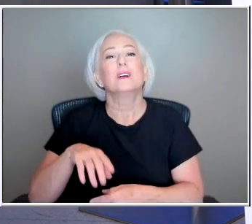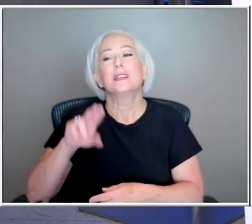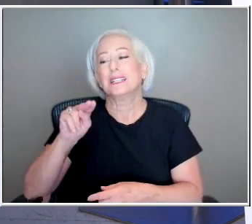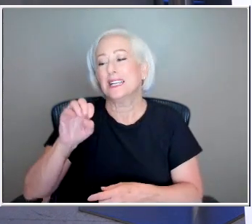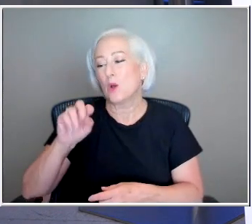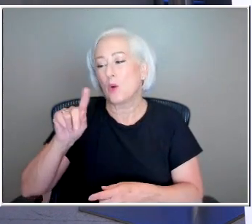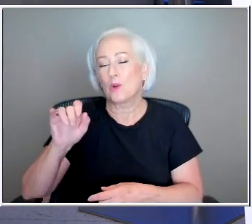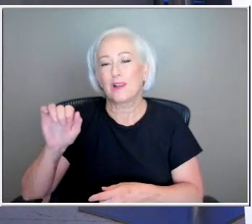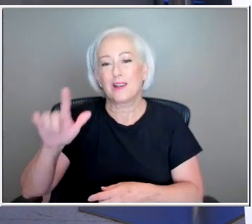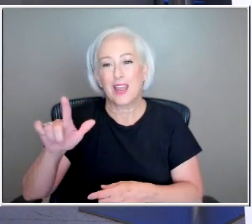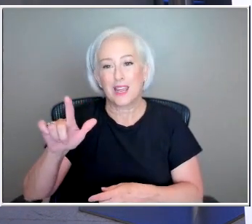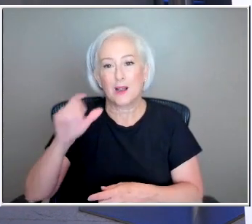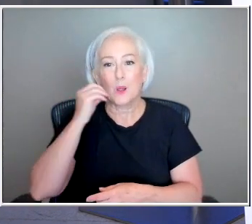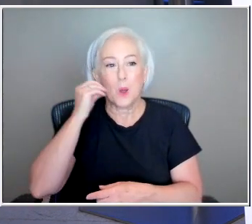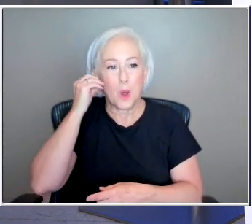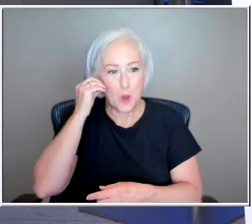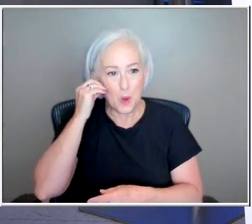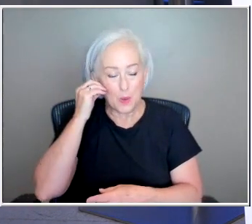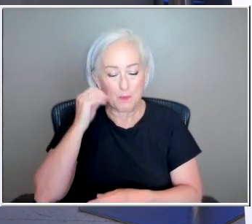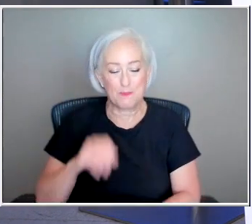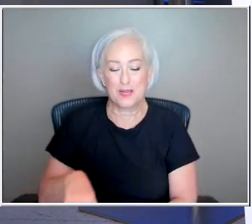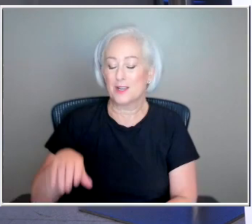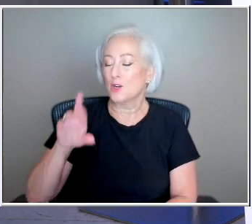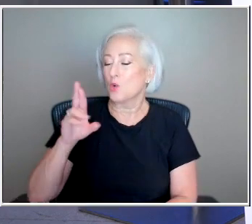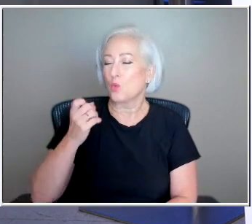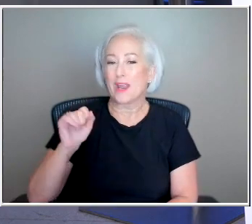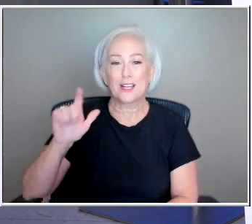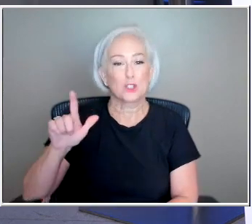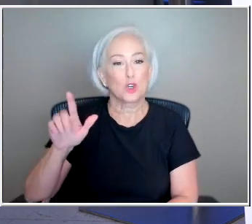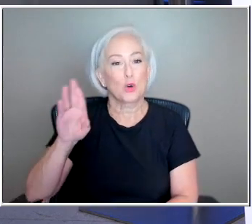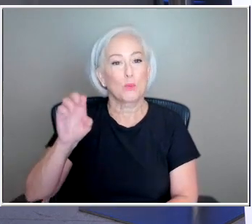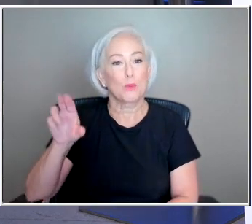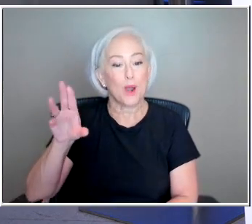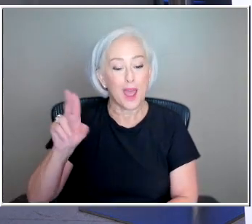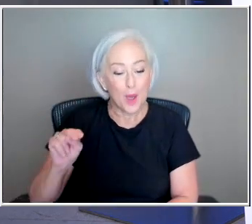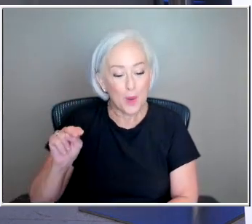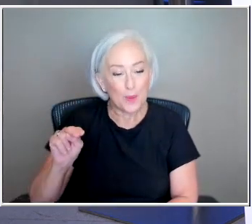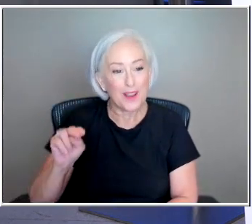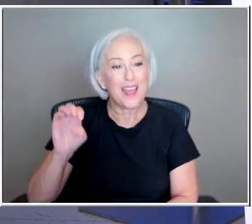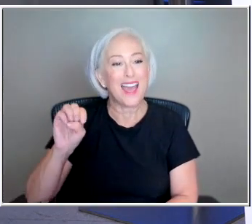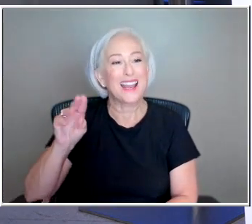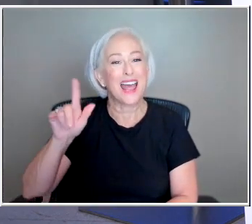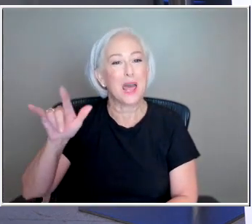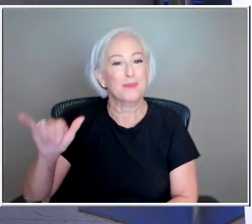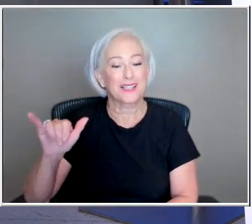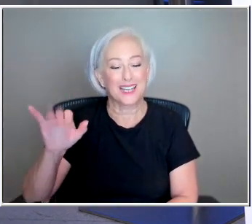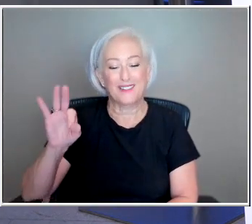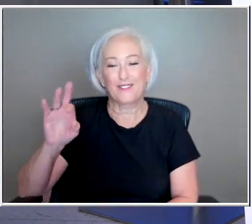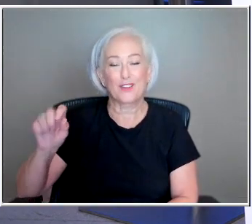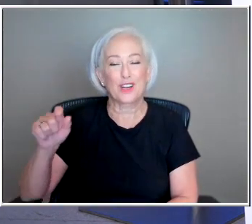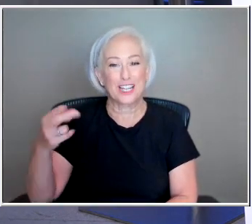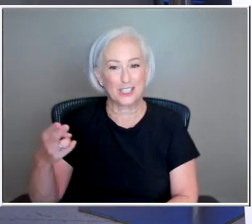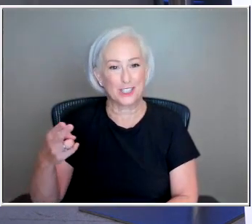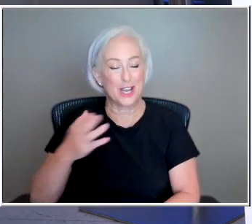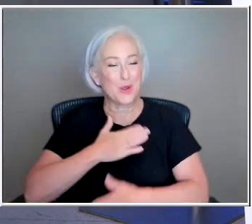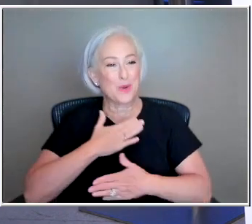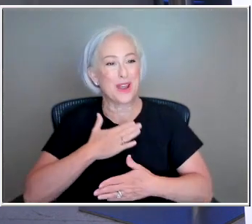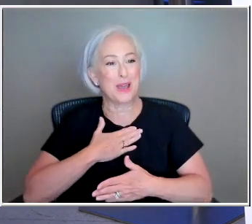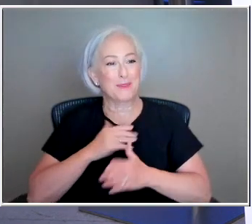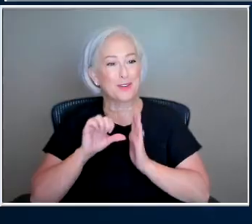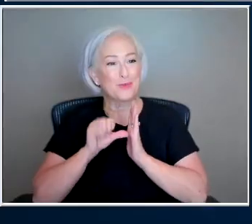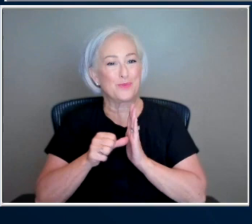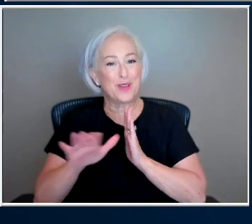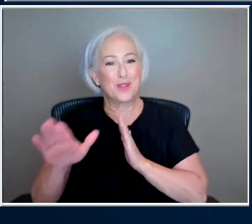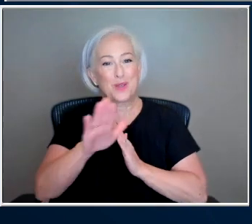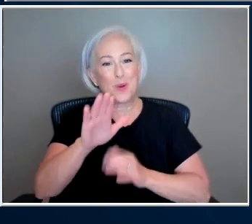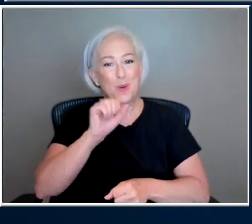clinic nurse Emily Fritsch. We are glad to highlight some of your work as we celebrate Nurses Week this week, so good to have you both with us. Thank you. Thank you.